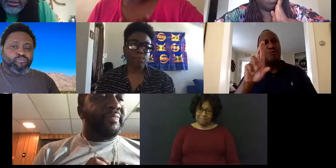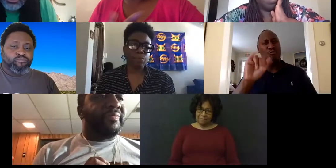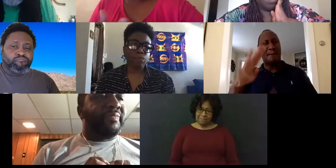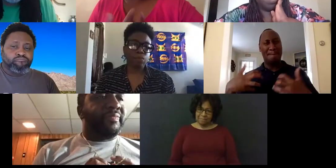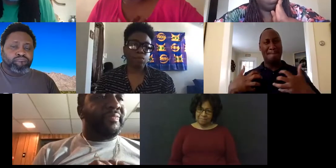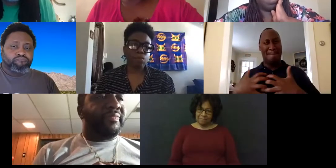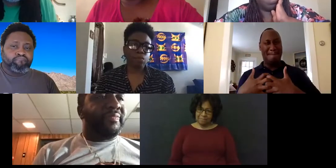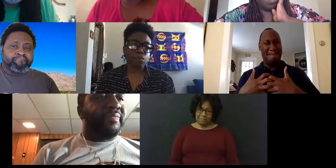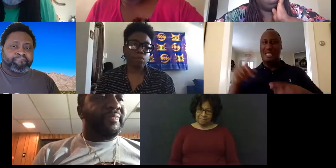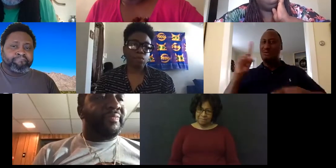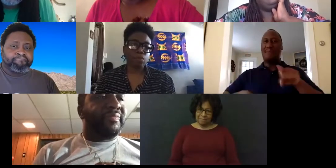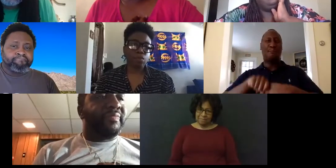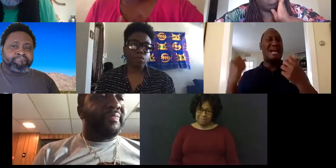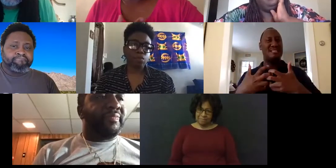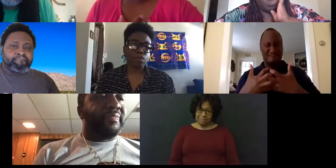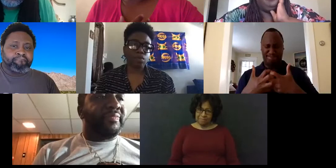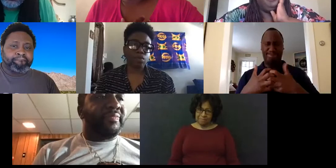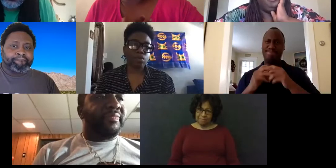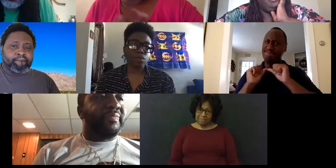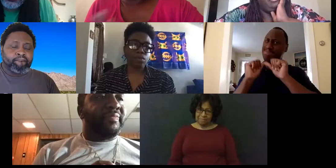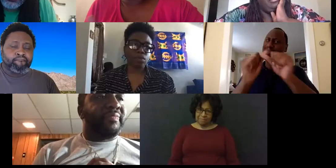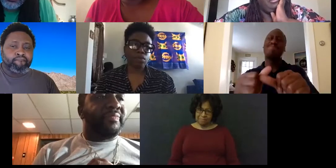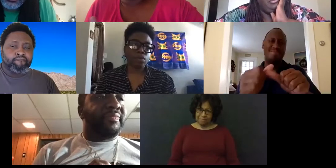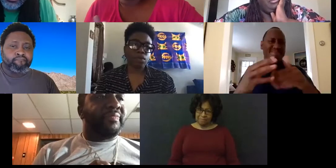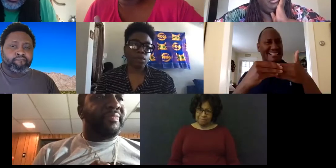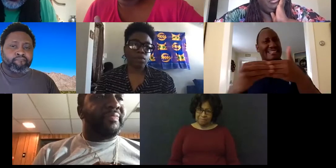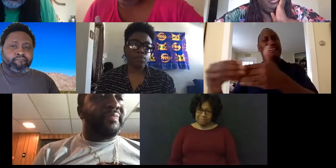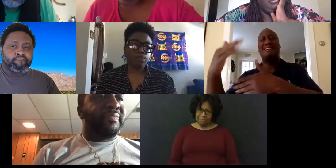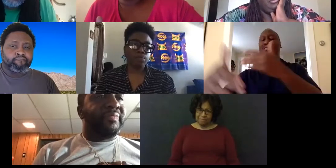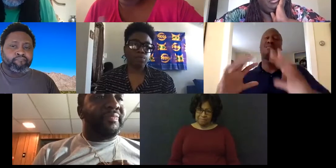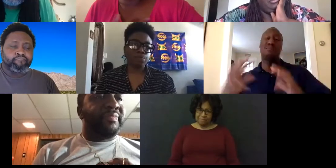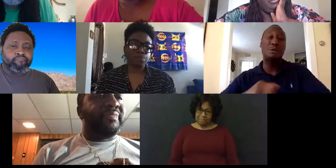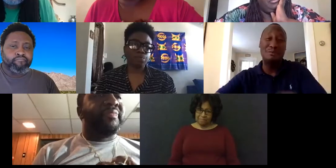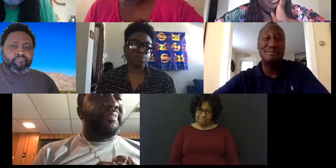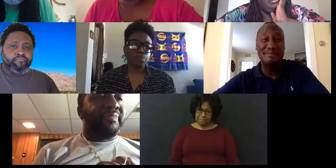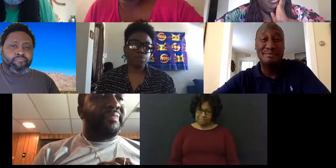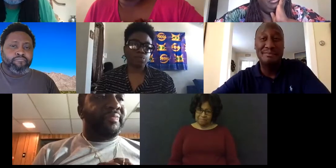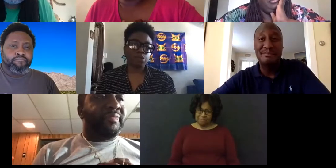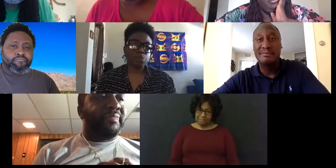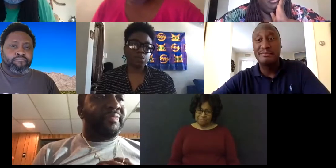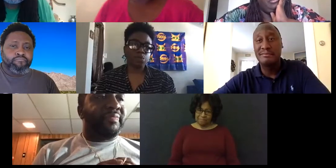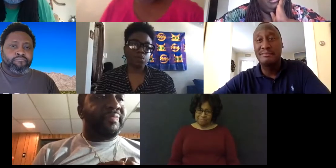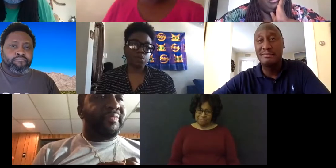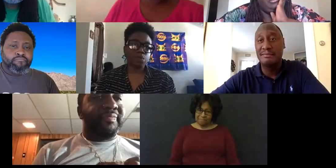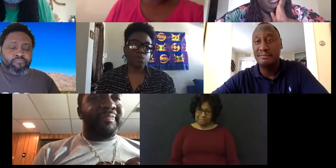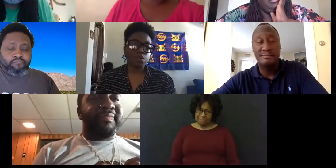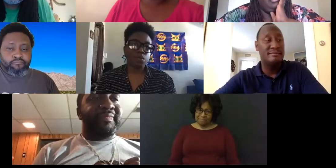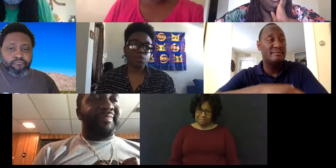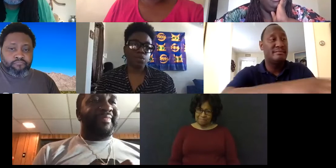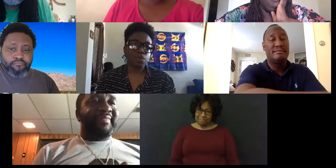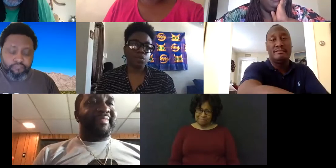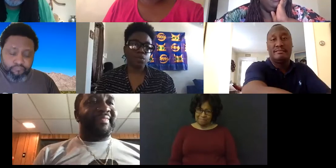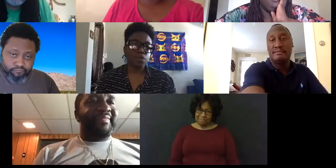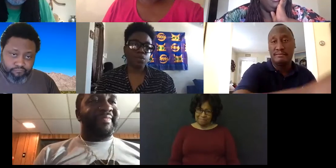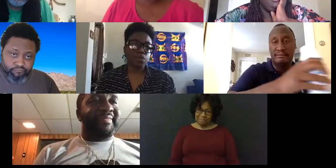and we have it within us. And we have all those, we got to break those isms and just keep leading and move forward.